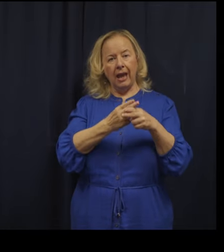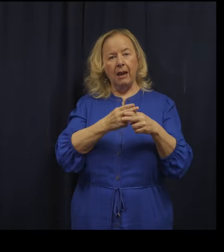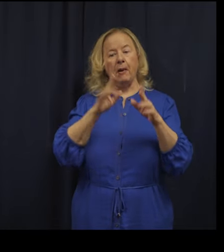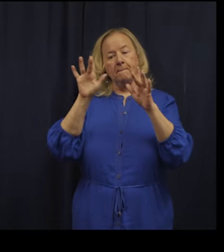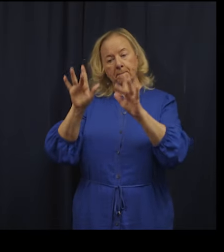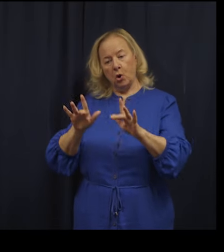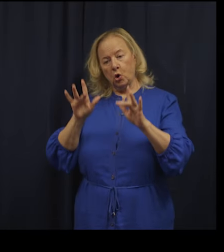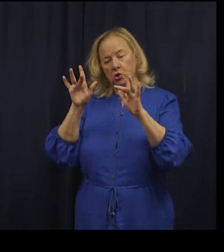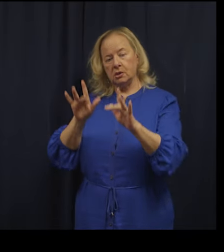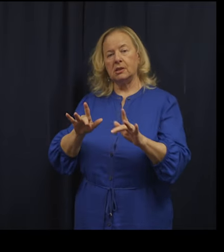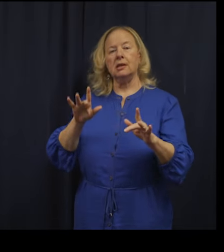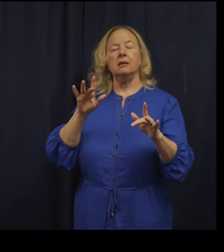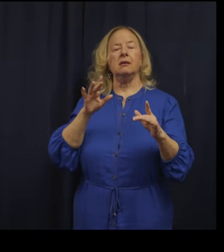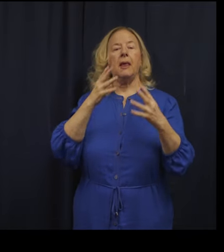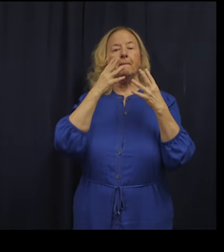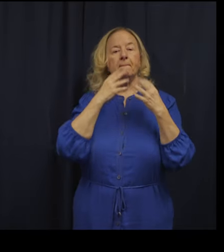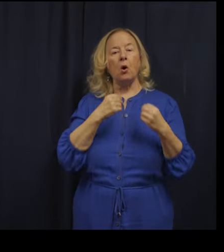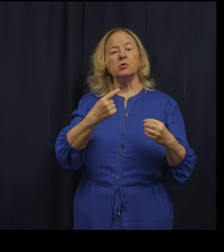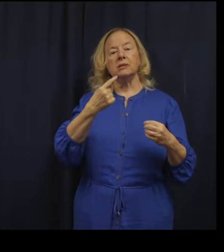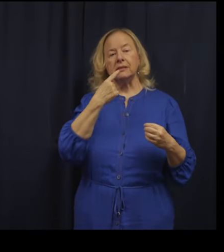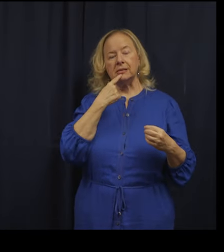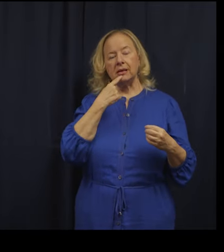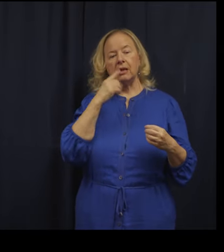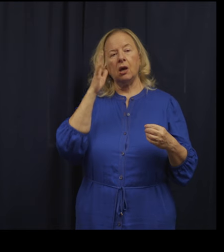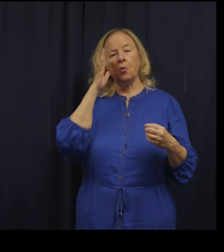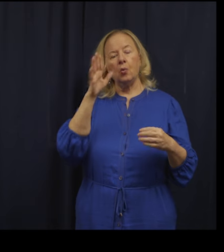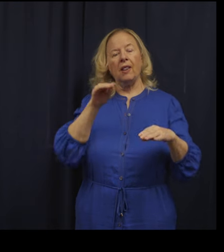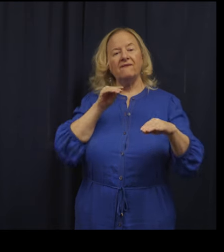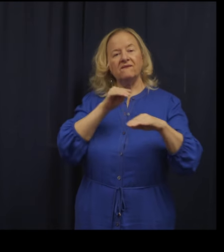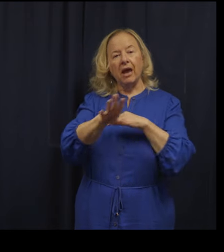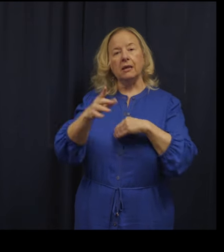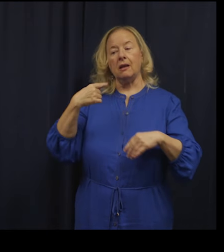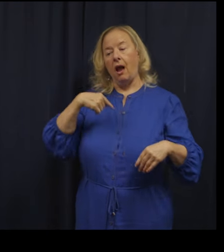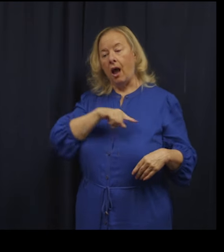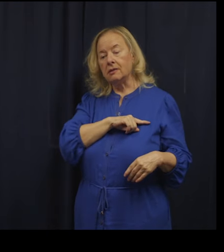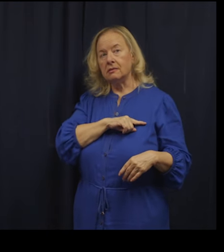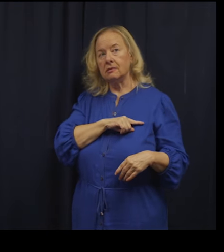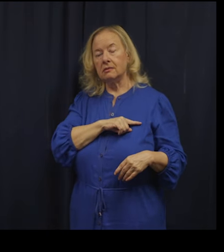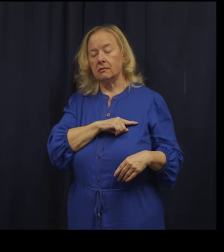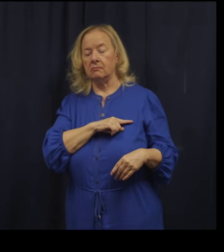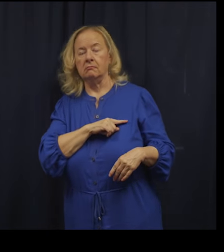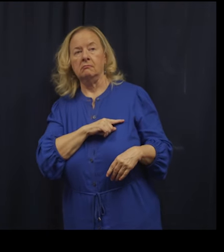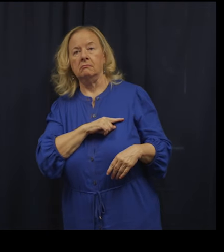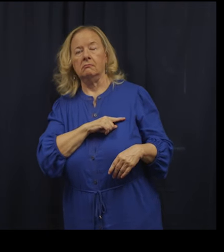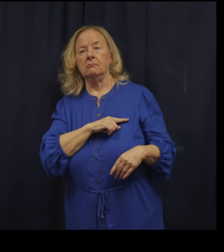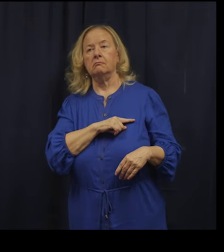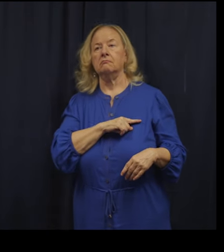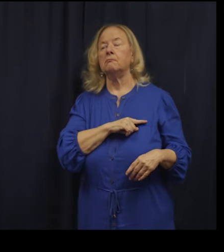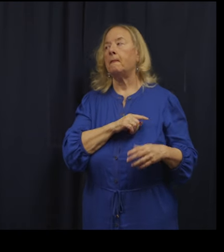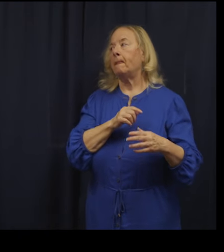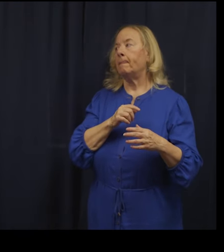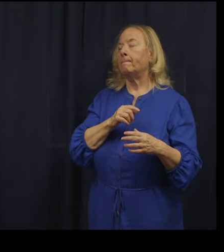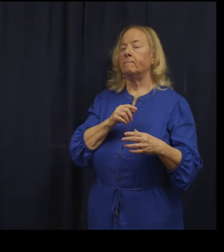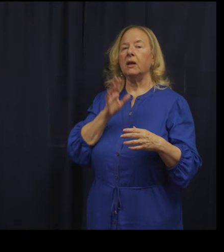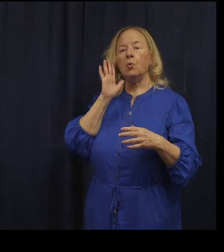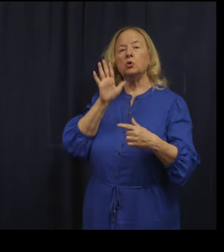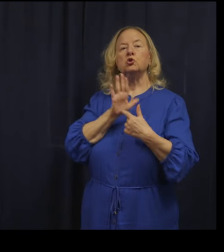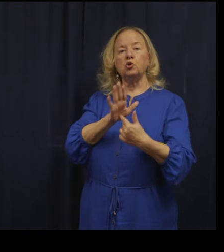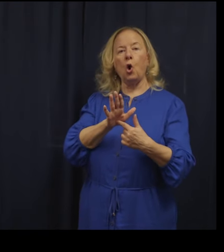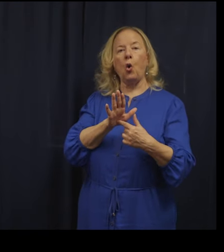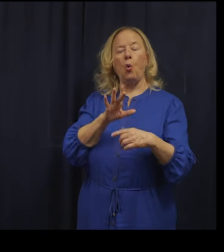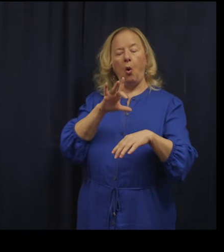mercy as revealed to Moses, it will have a direct effect upon us and its manifestation on